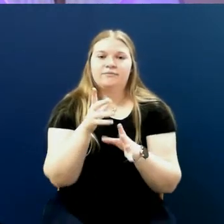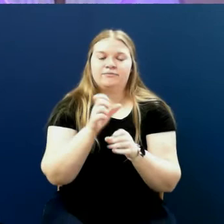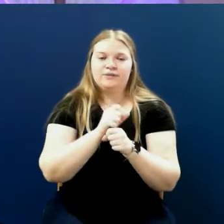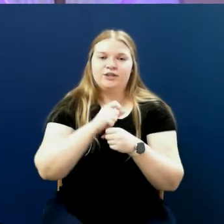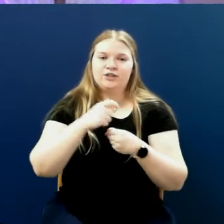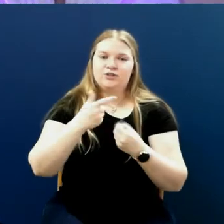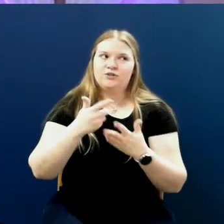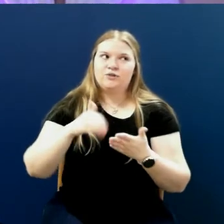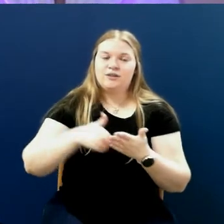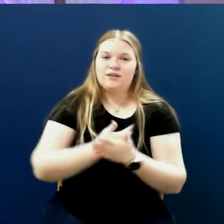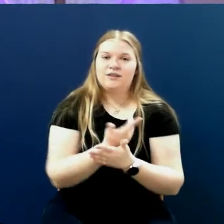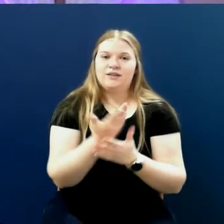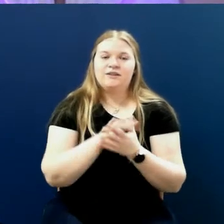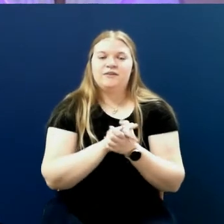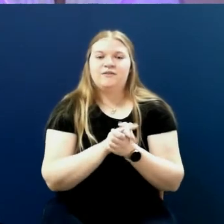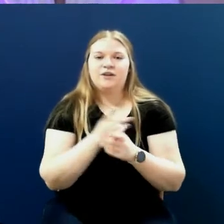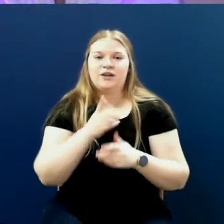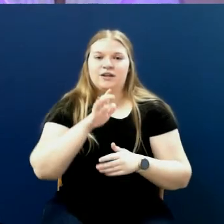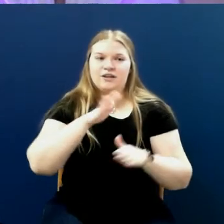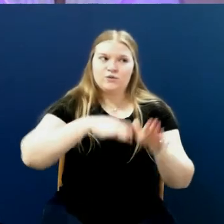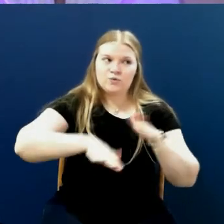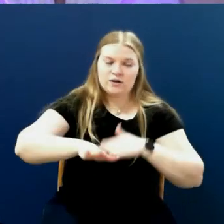and your own walk with Him.